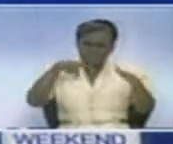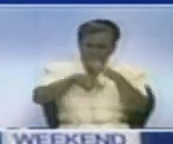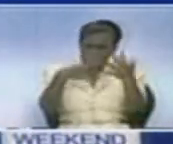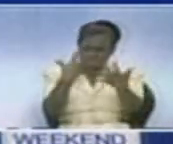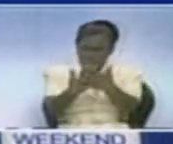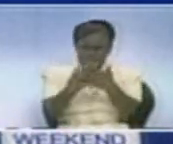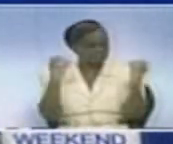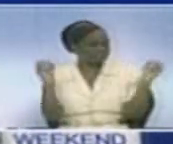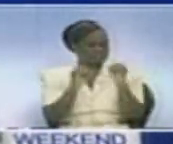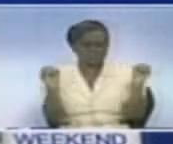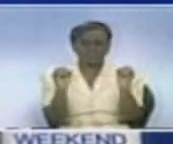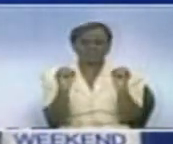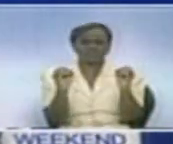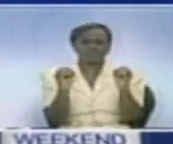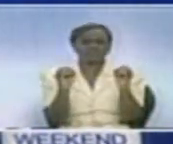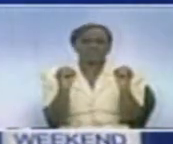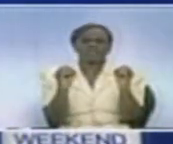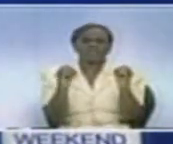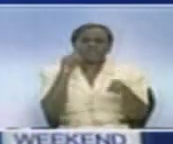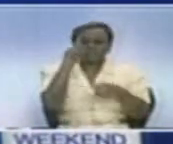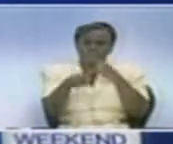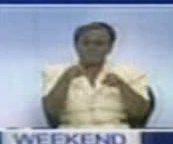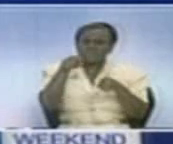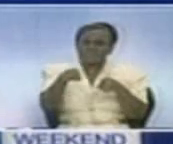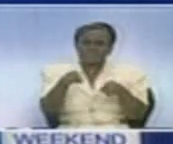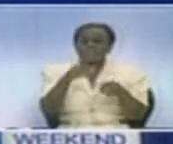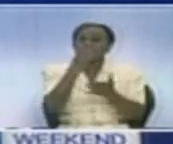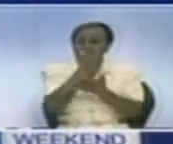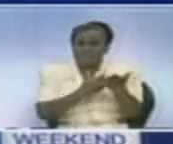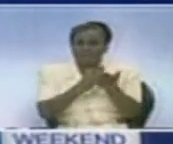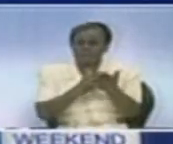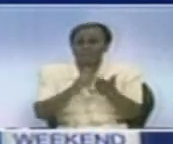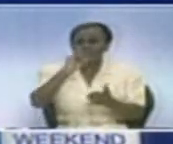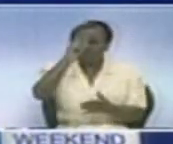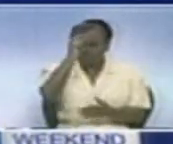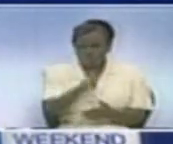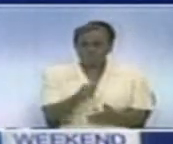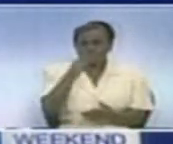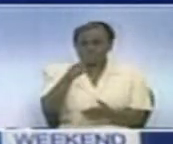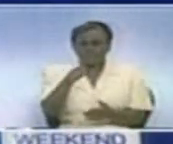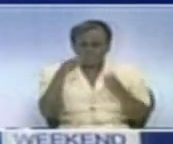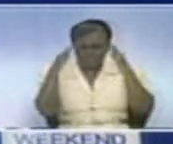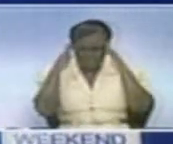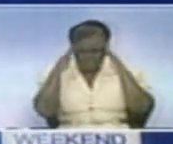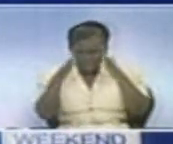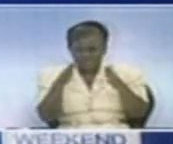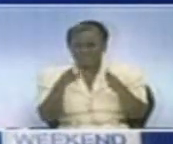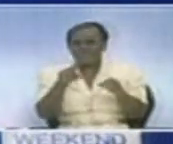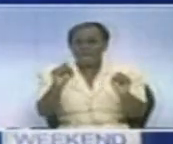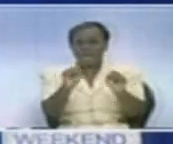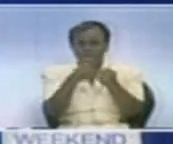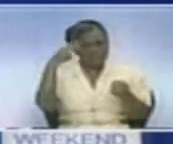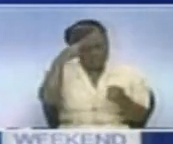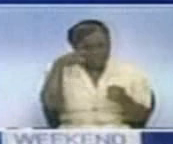bars for the rest of their lives. As confusing as this may sound for some, the judicial fraternity is paying keen attention to the reasoning behind